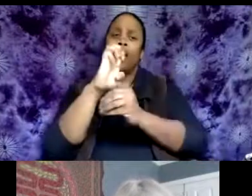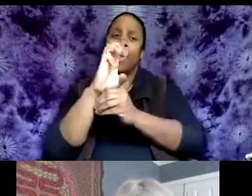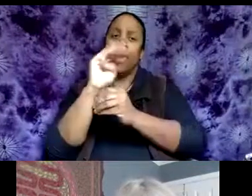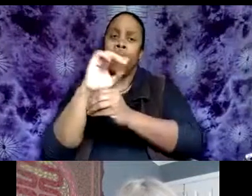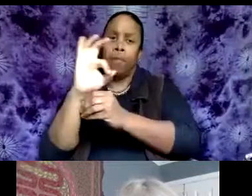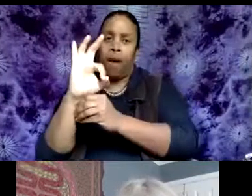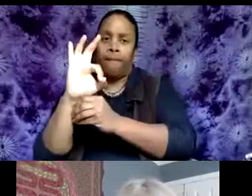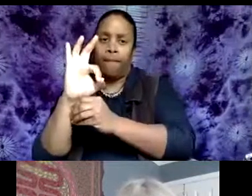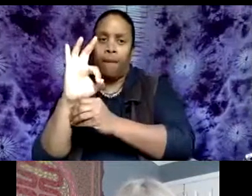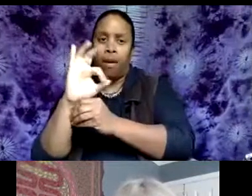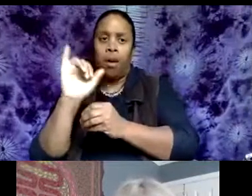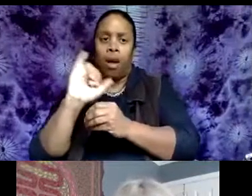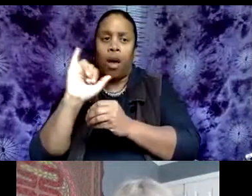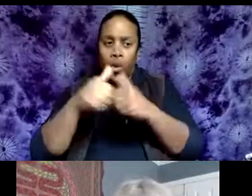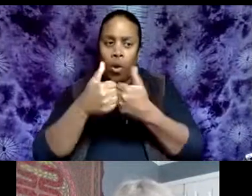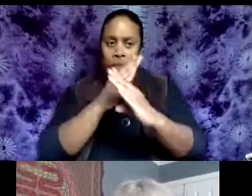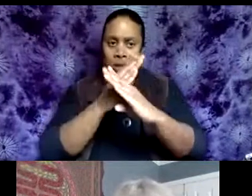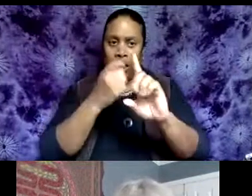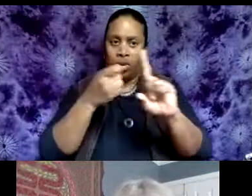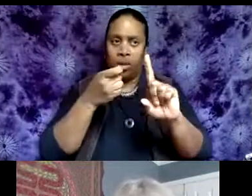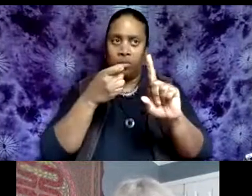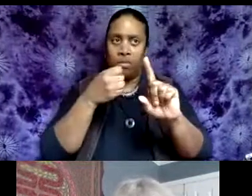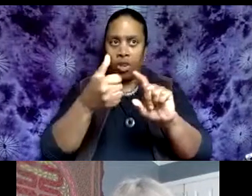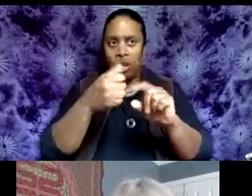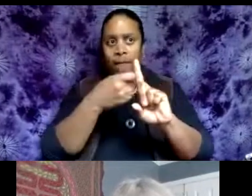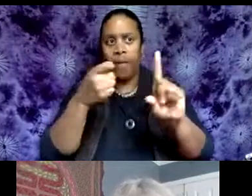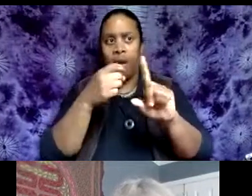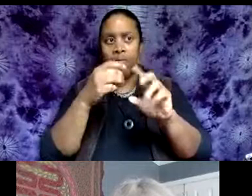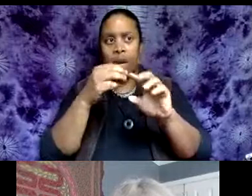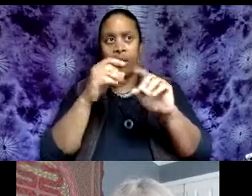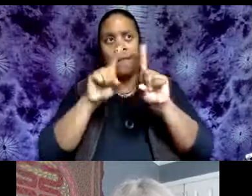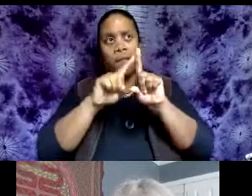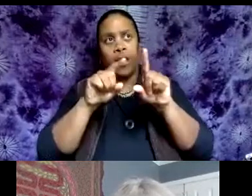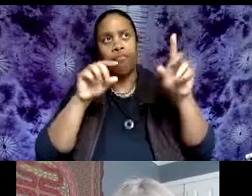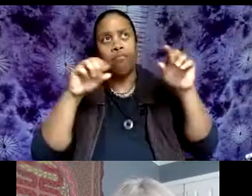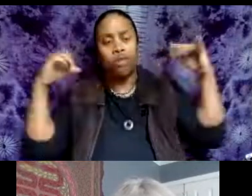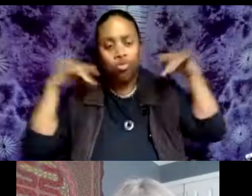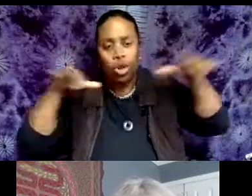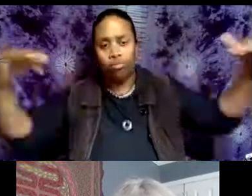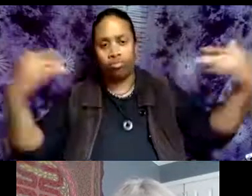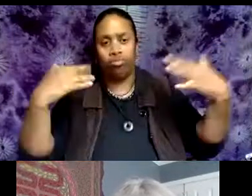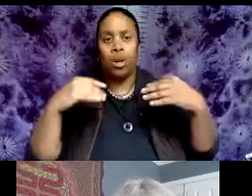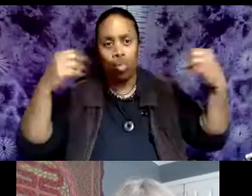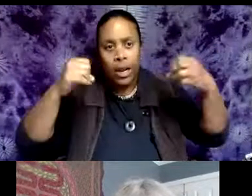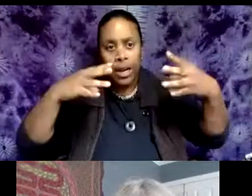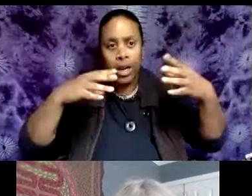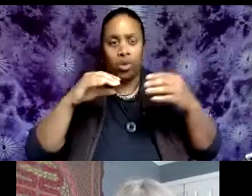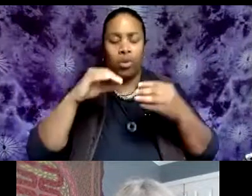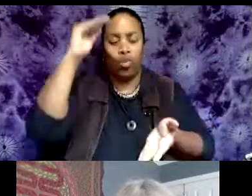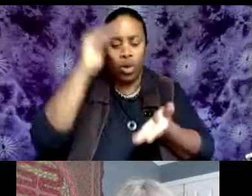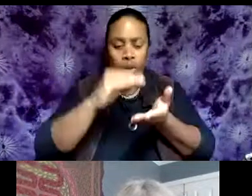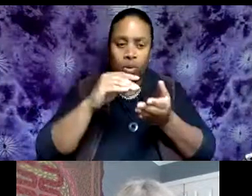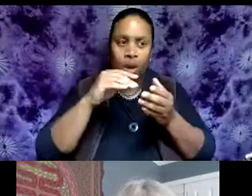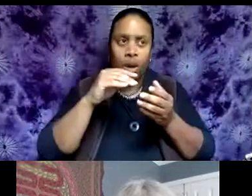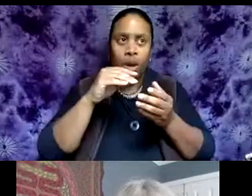yourself. And so I saw shungite around that. And then I have bracelets for radiation. I have bracelets for pollution. And I also